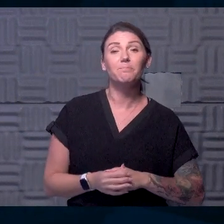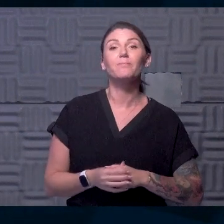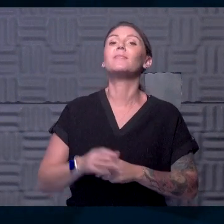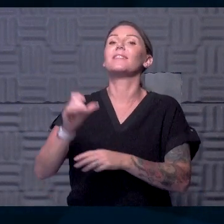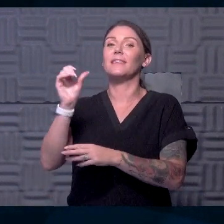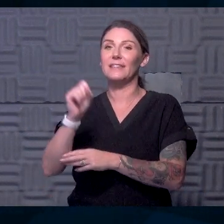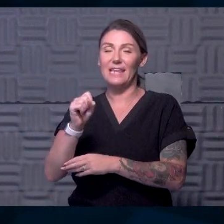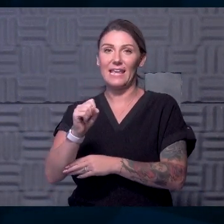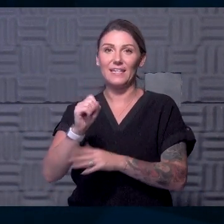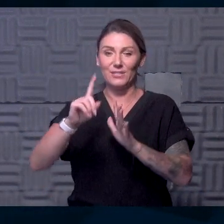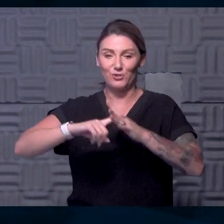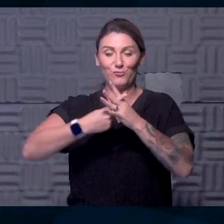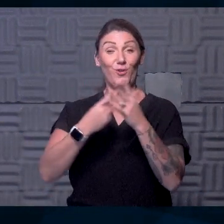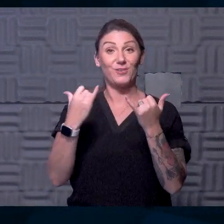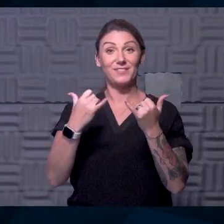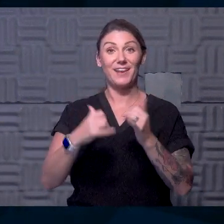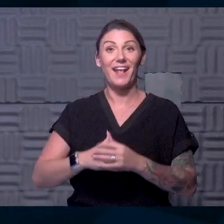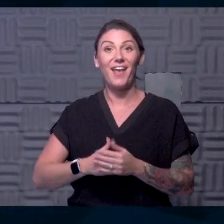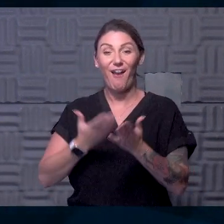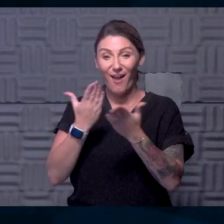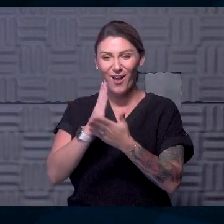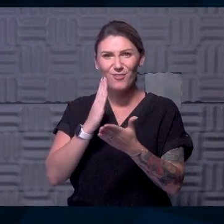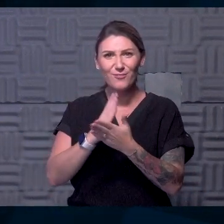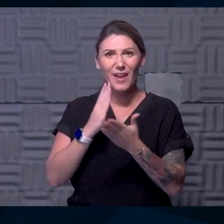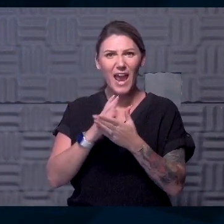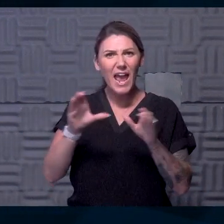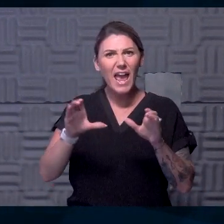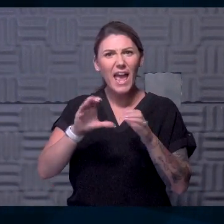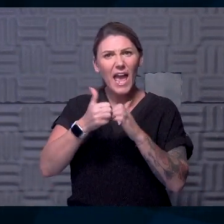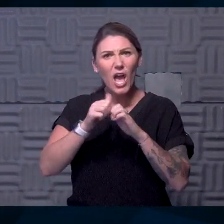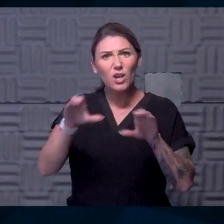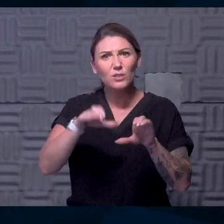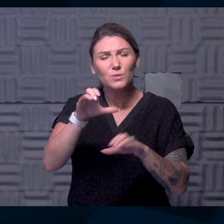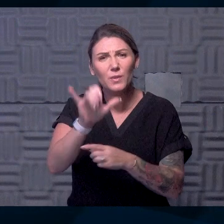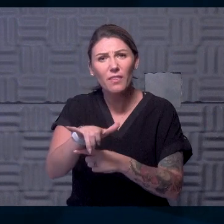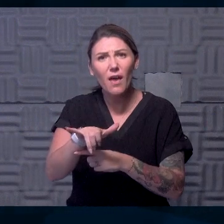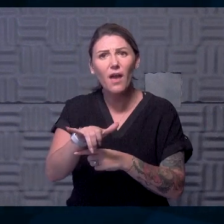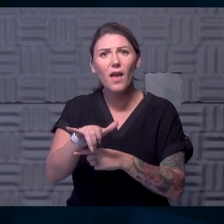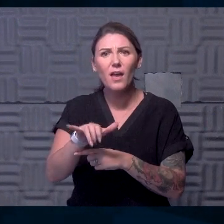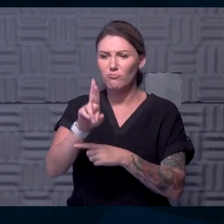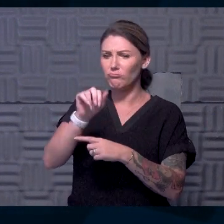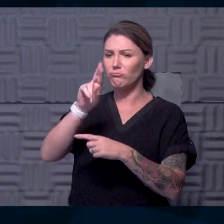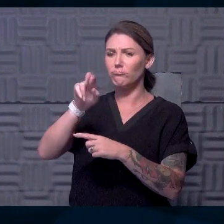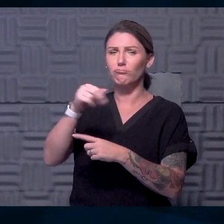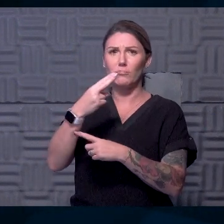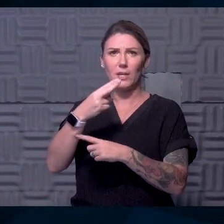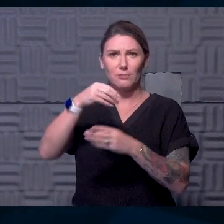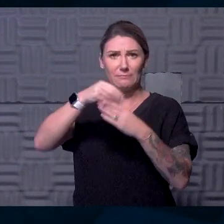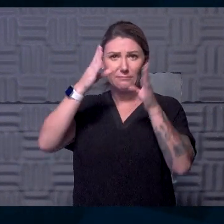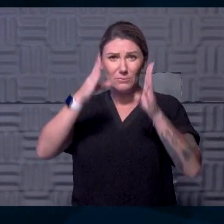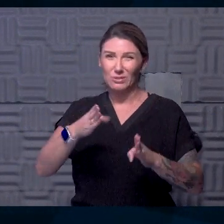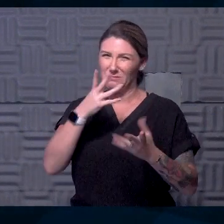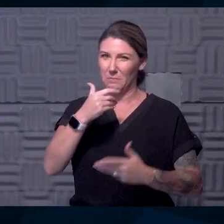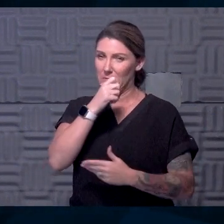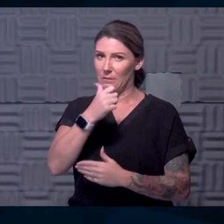Yes, we actually start today. Right. How are they doing that? Because I don't know. Rushing in person may not be the best